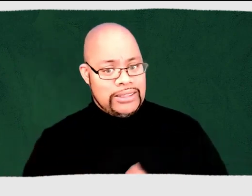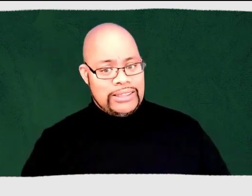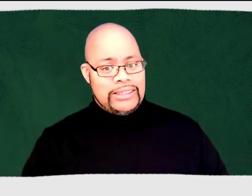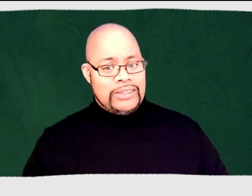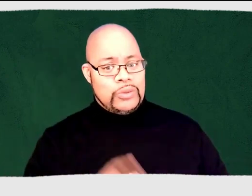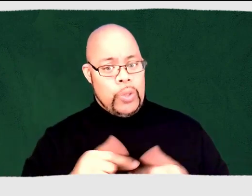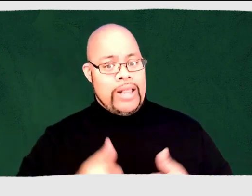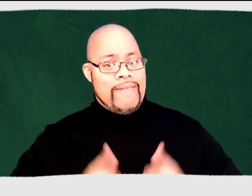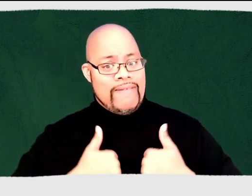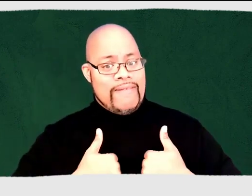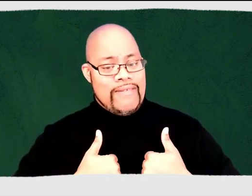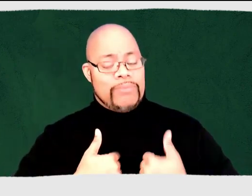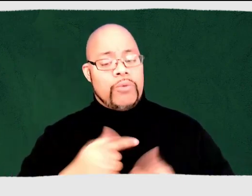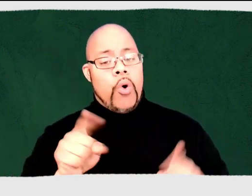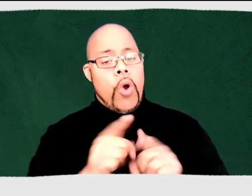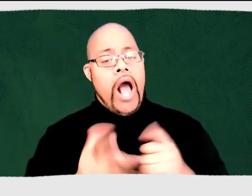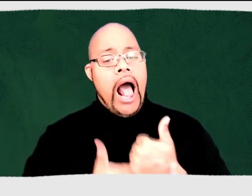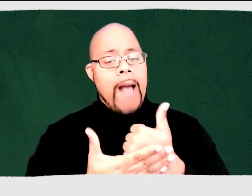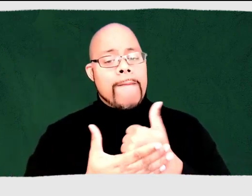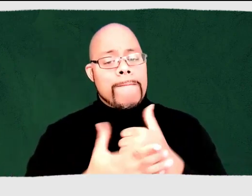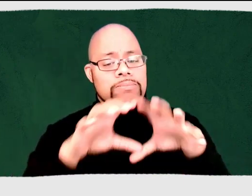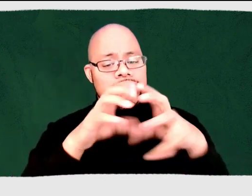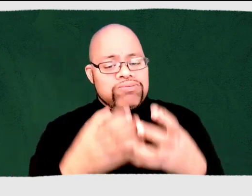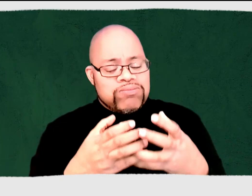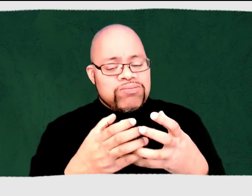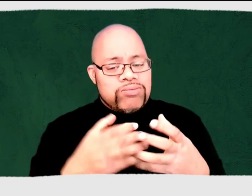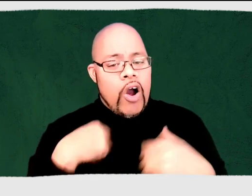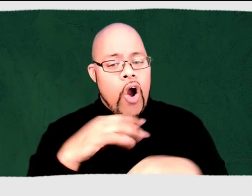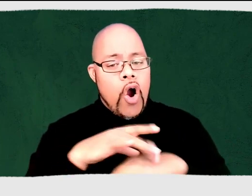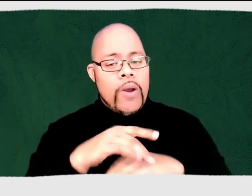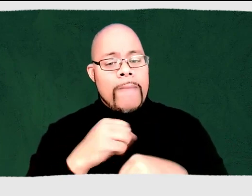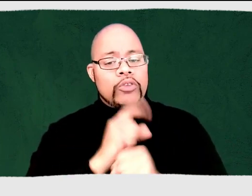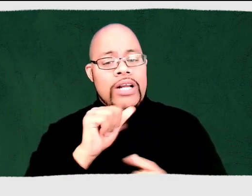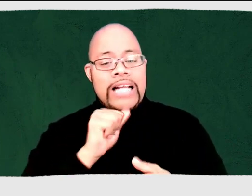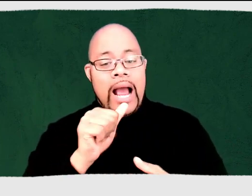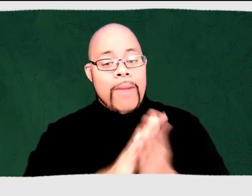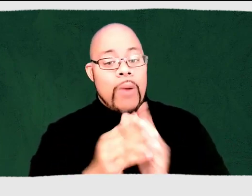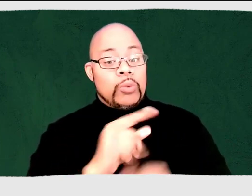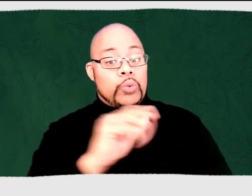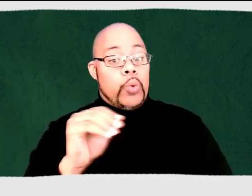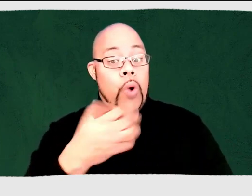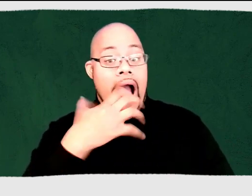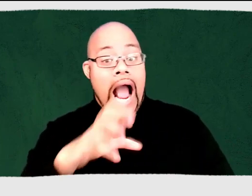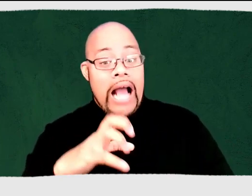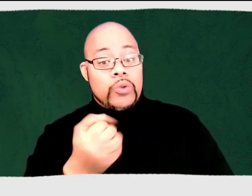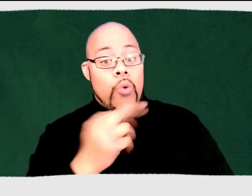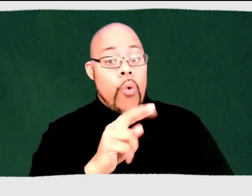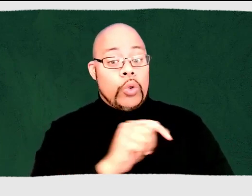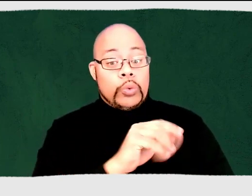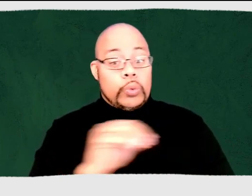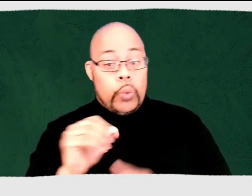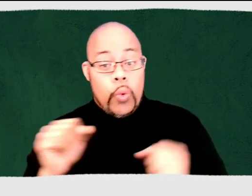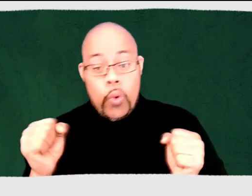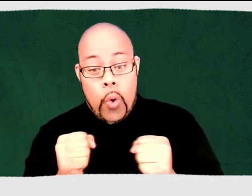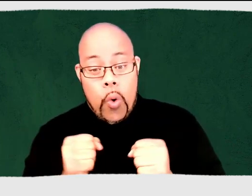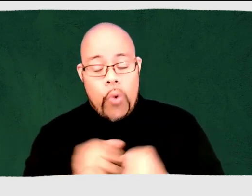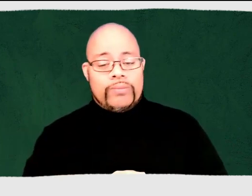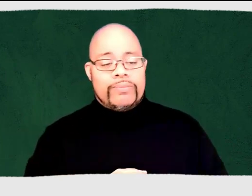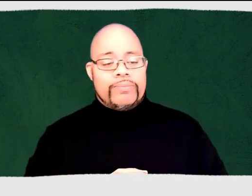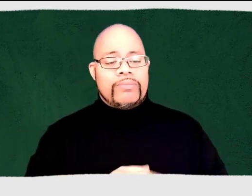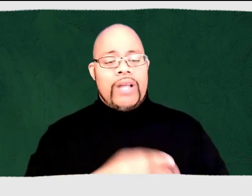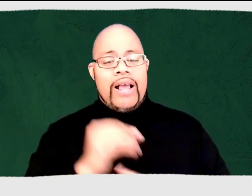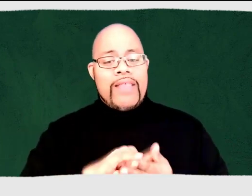live. It also helps insulate our planet, making sure it doesn't get too hot or too cold. And